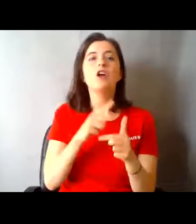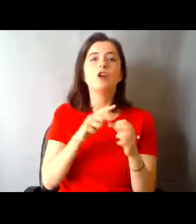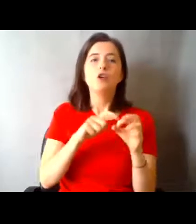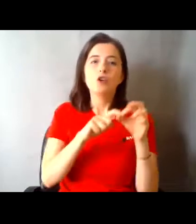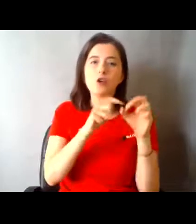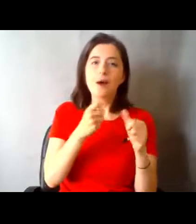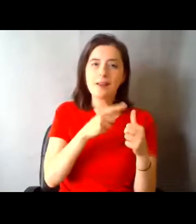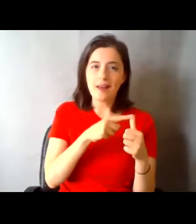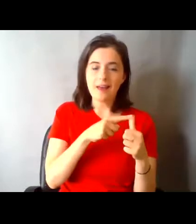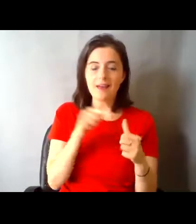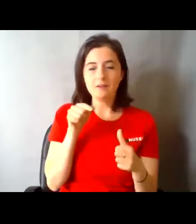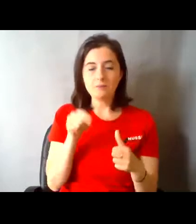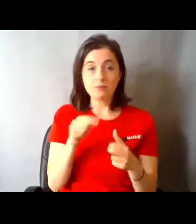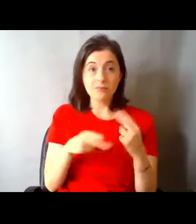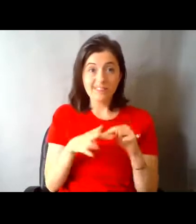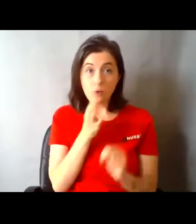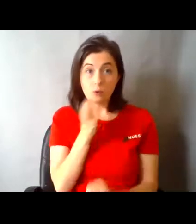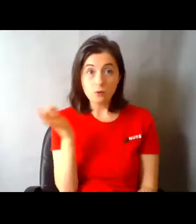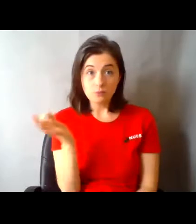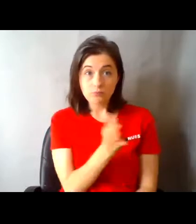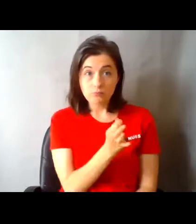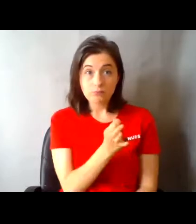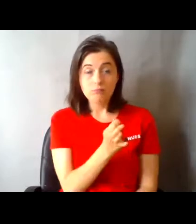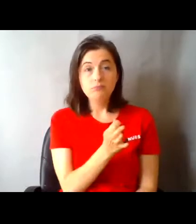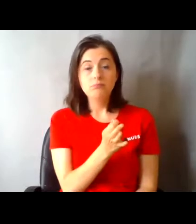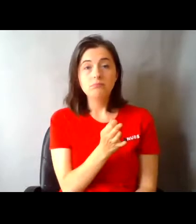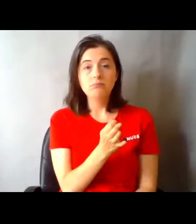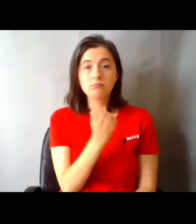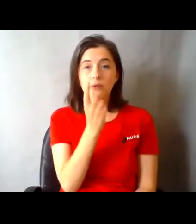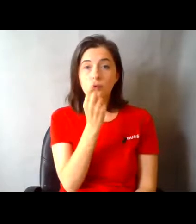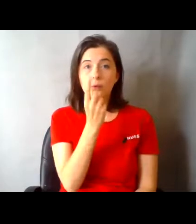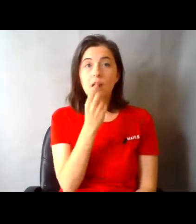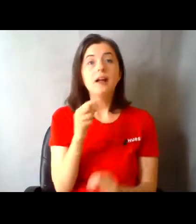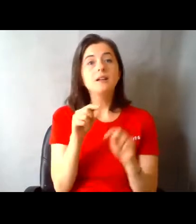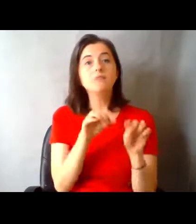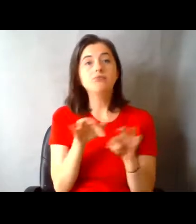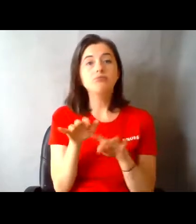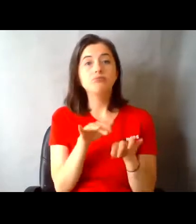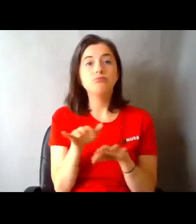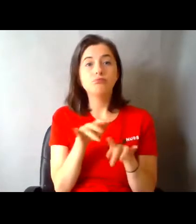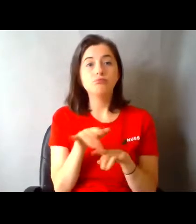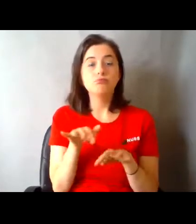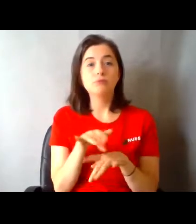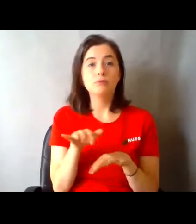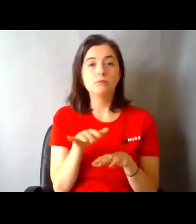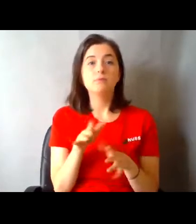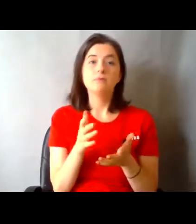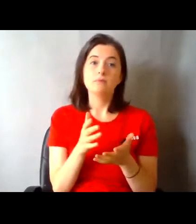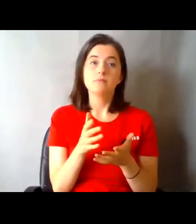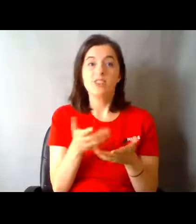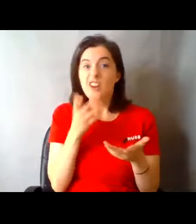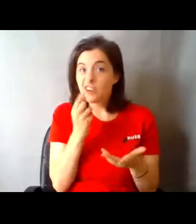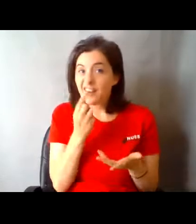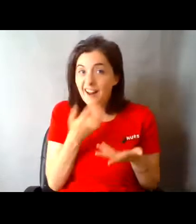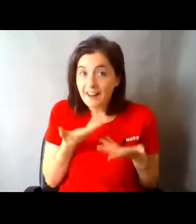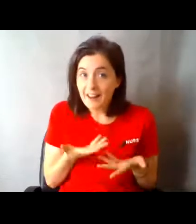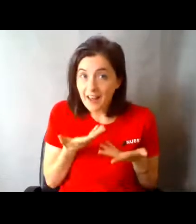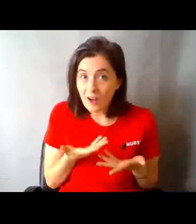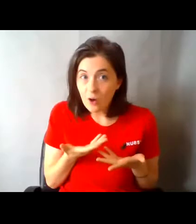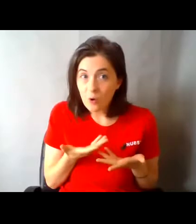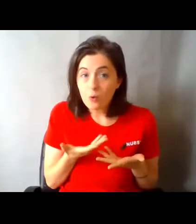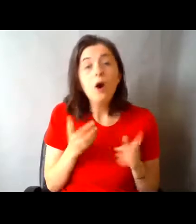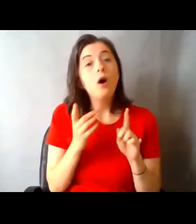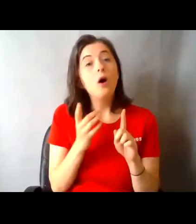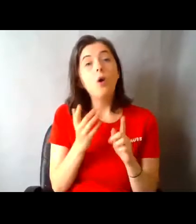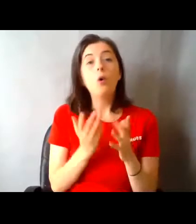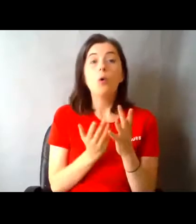any questions you'd like to put to the panelists, you can type them into that box either now while the panelists are speaking or